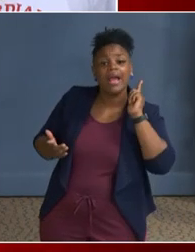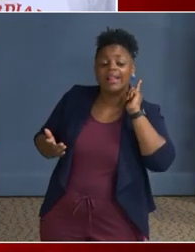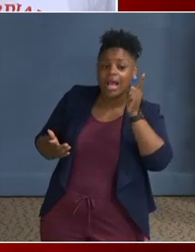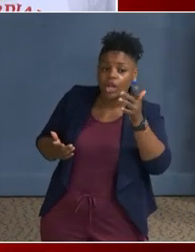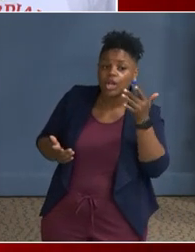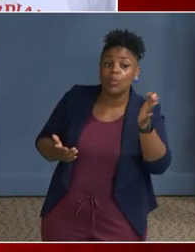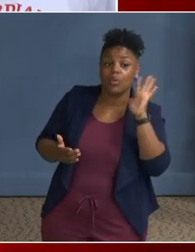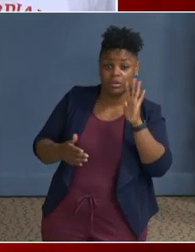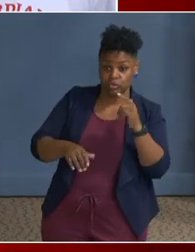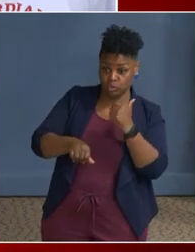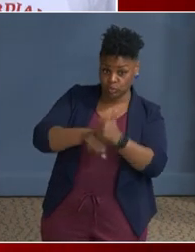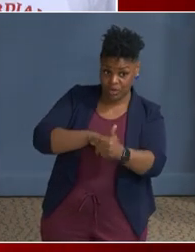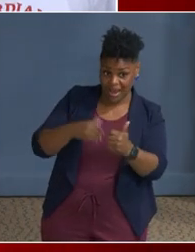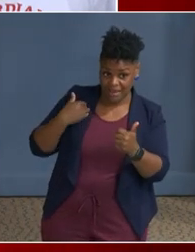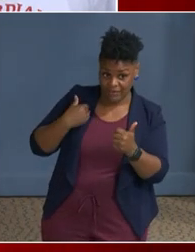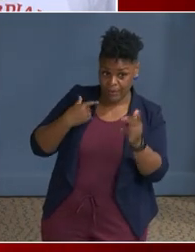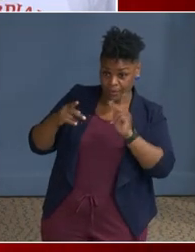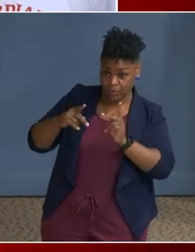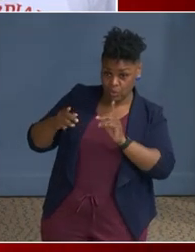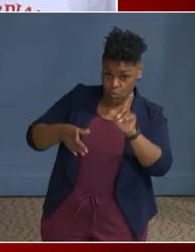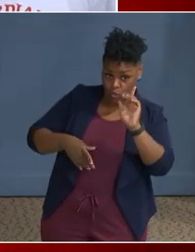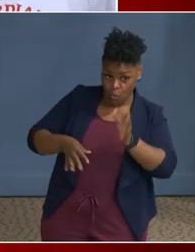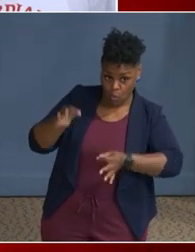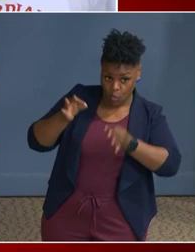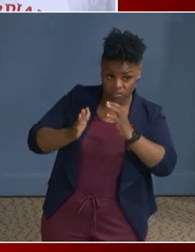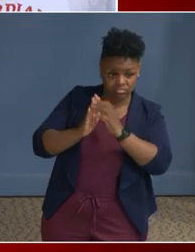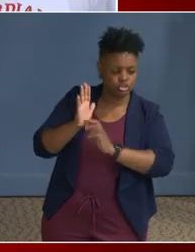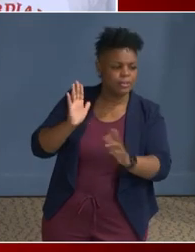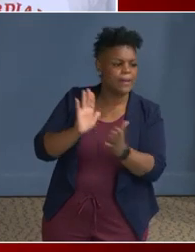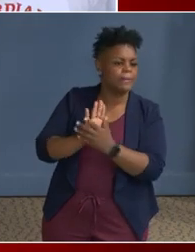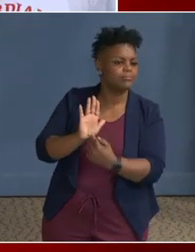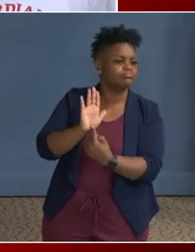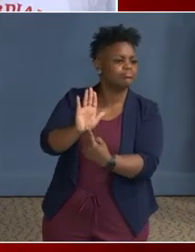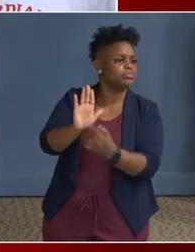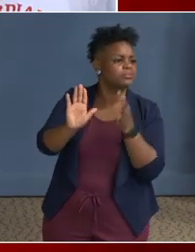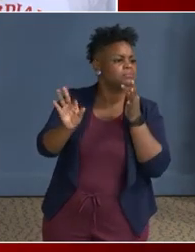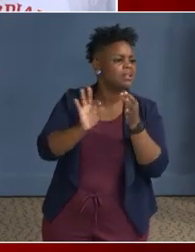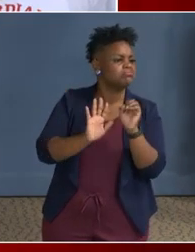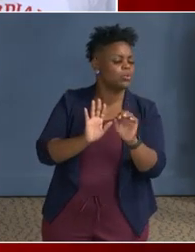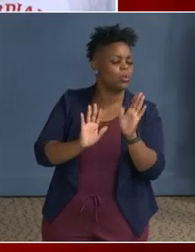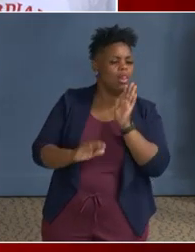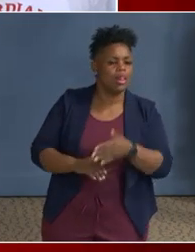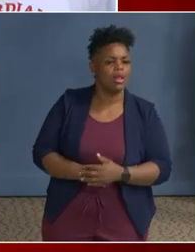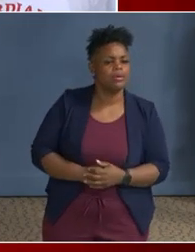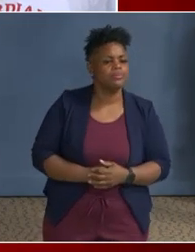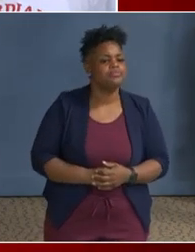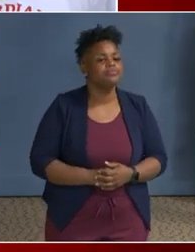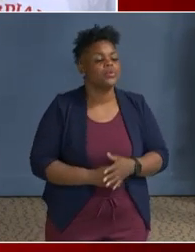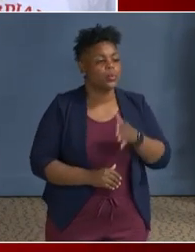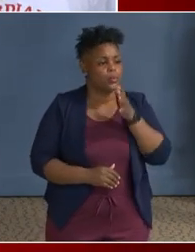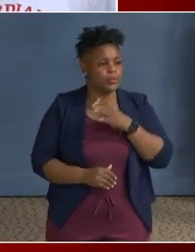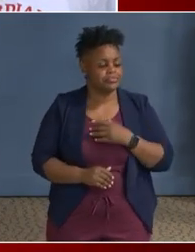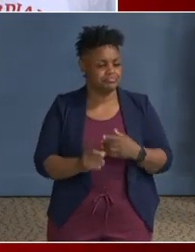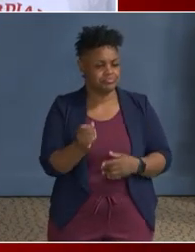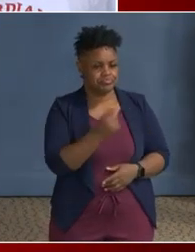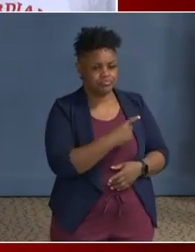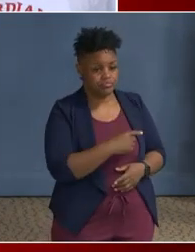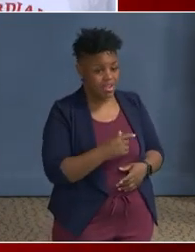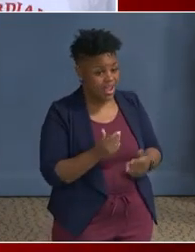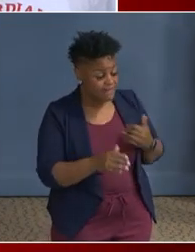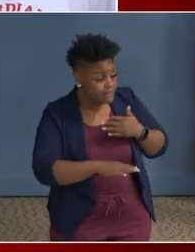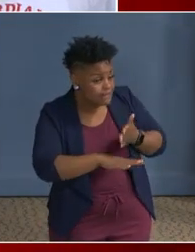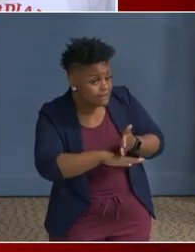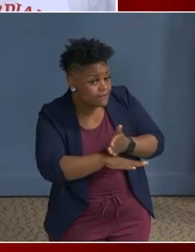documents. Stephanie. Chief, can you discuss, you said that there was some progress made. Is there anything you can talk about in that area, and also